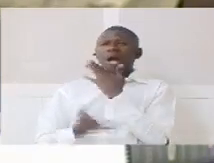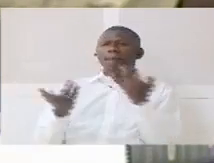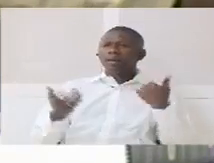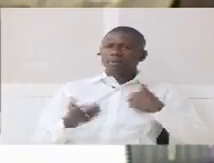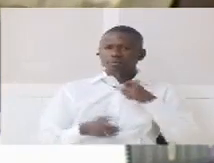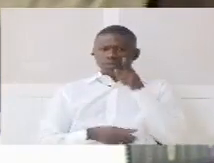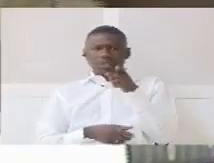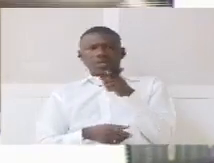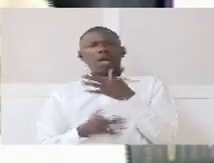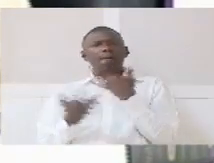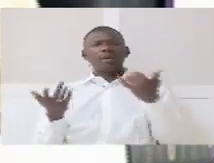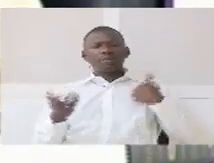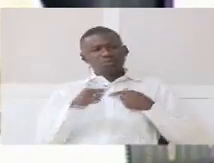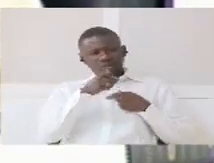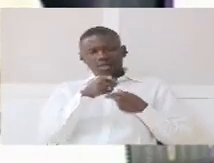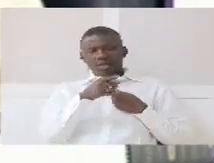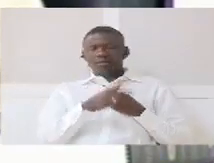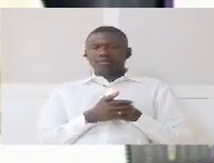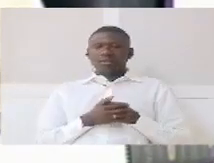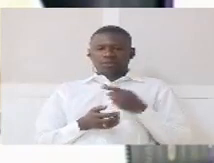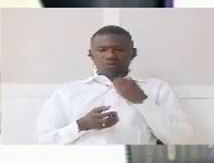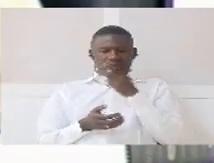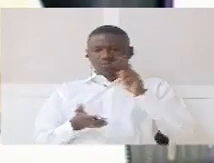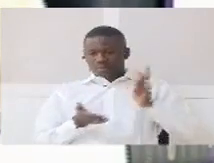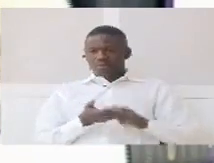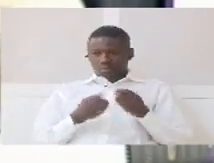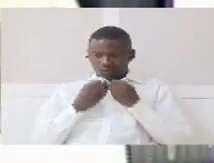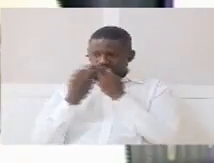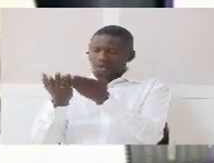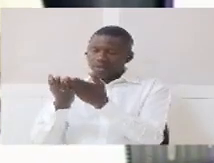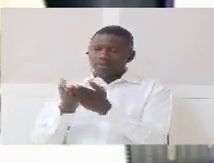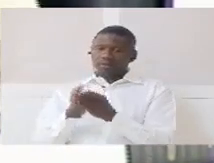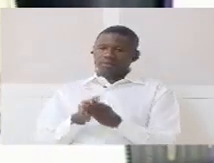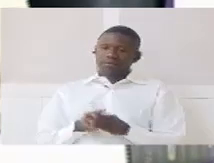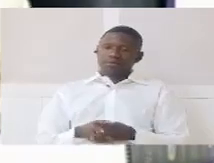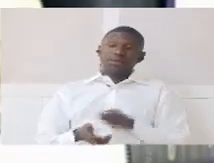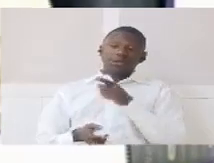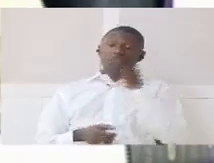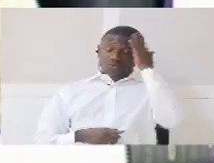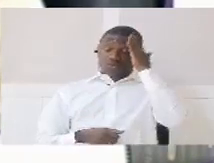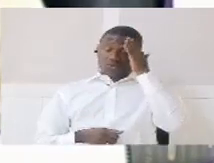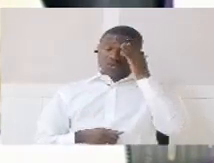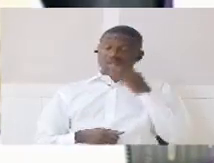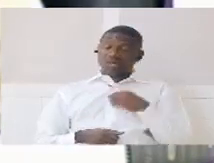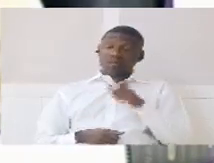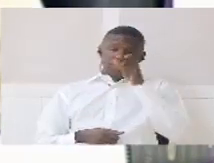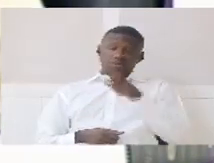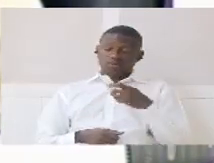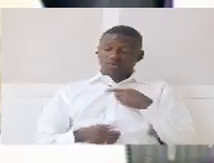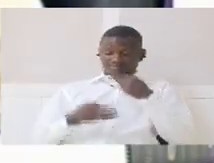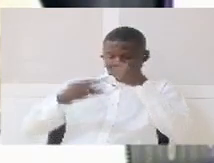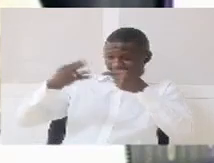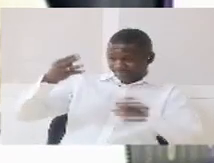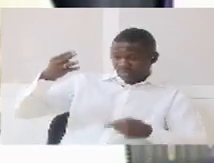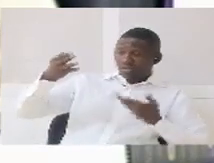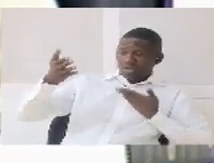You'll ask him how. I confirm. What is the number in your cell, and he will confirm. Already, it alone as officer, because list will be able. But already you knew as the